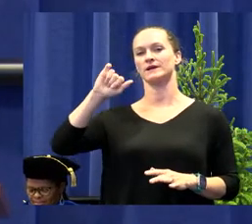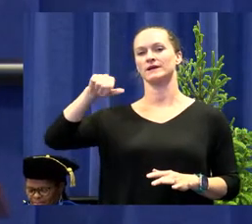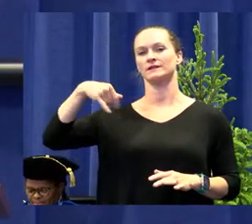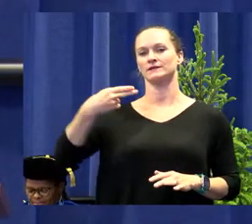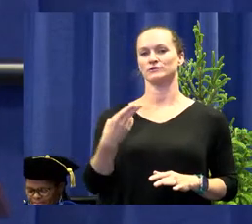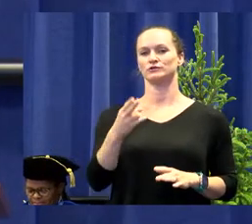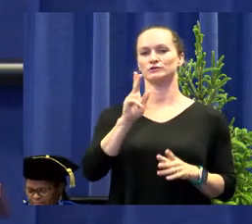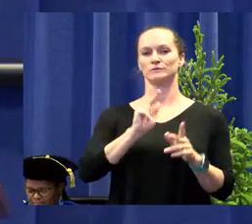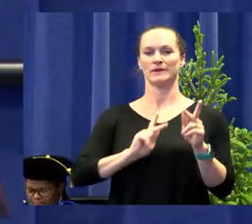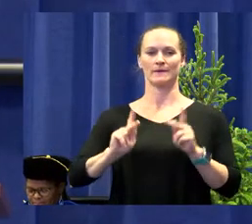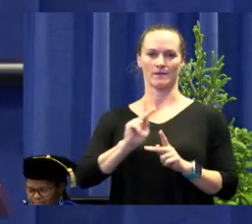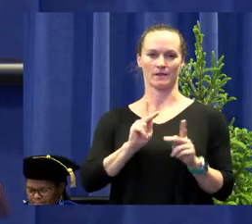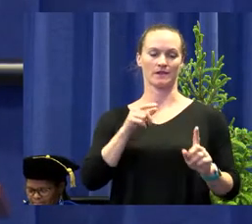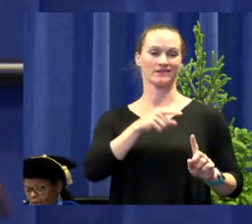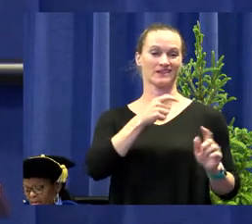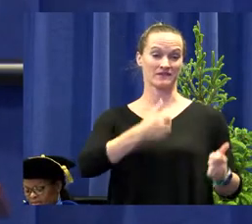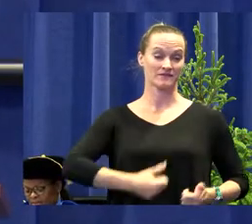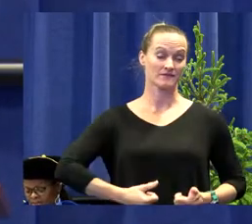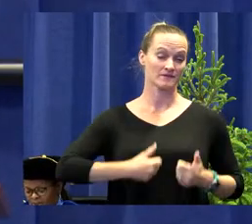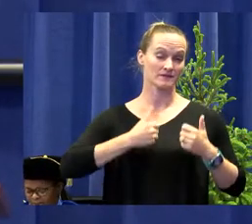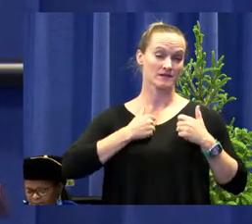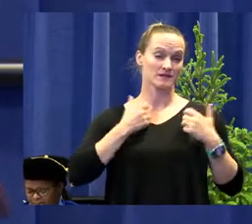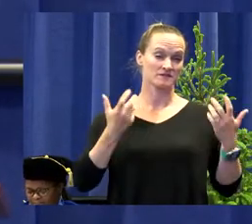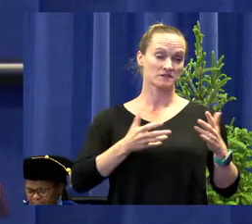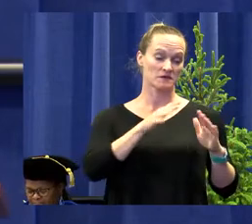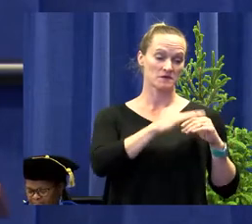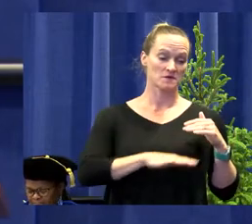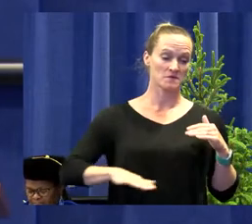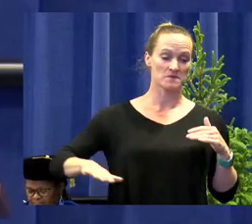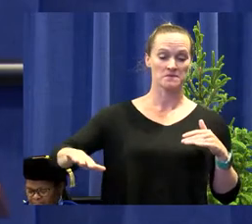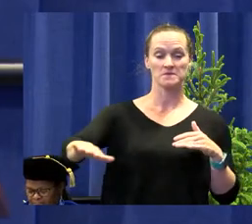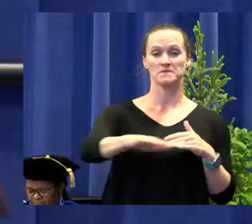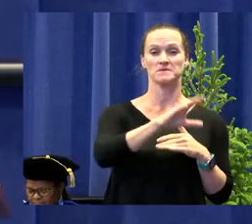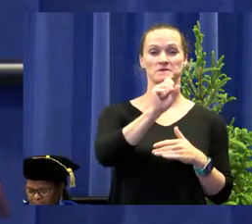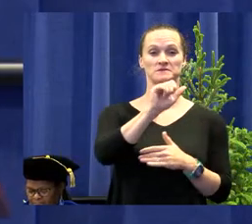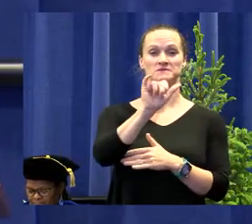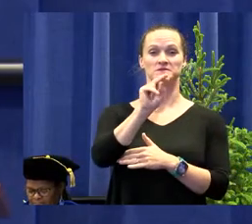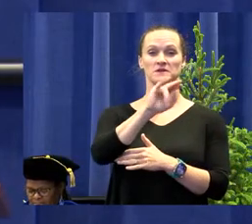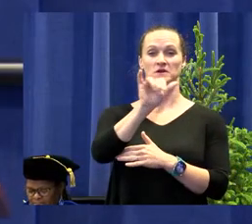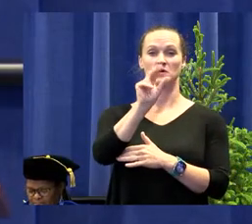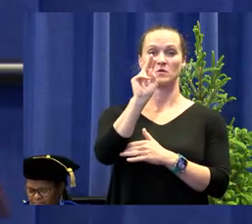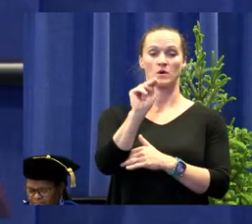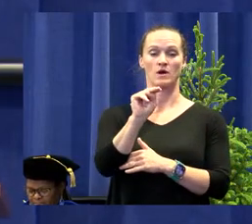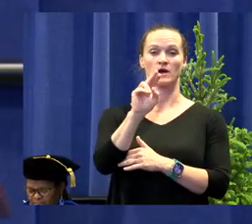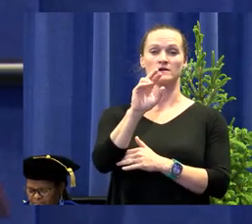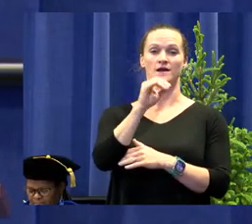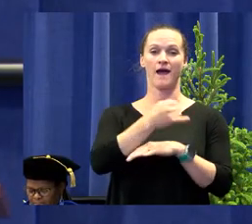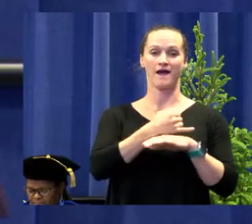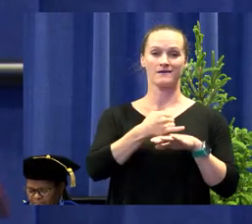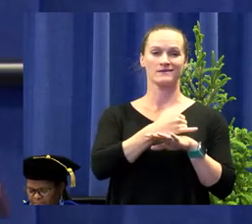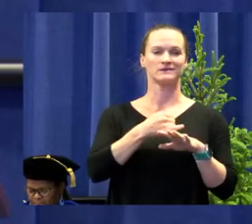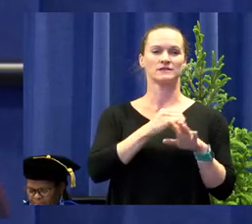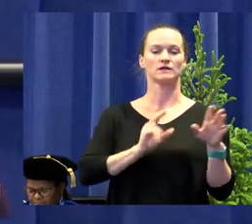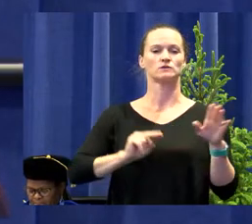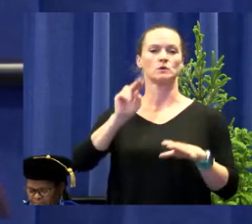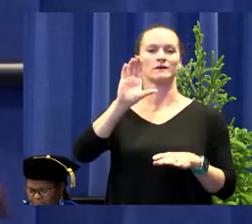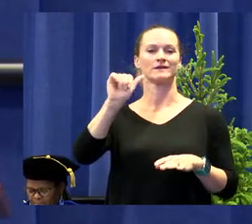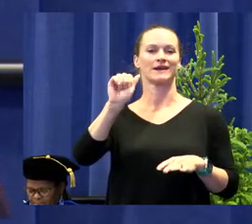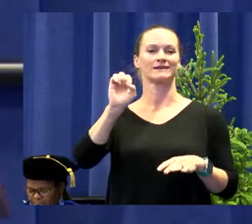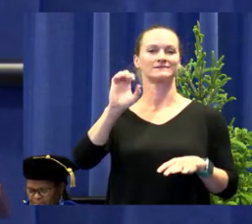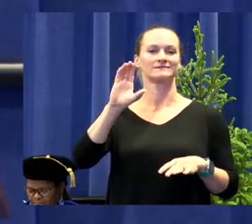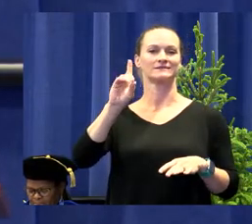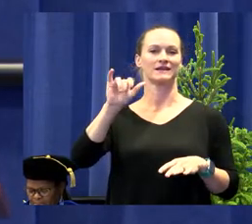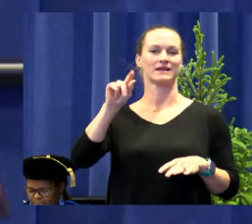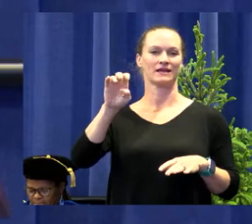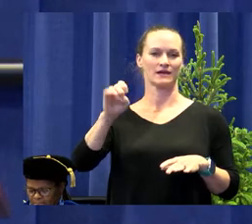Sea Basin all throughout the San Juan Islands and the North Cascades watershed from time